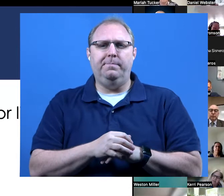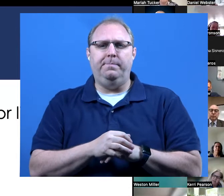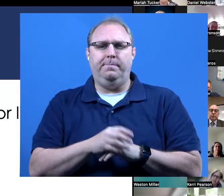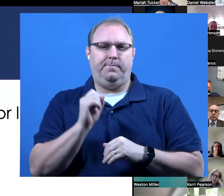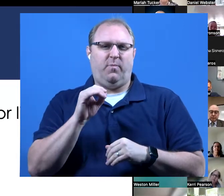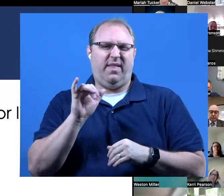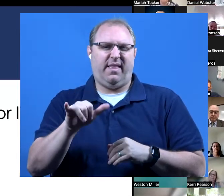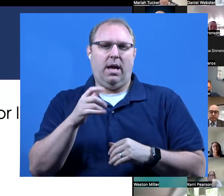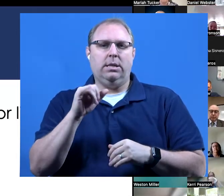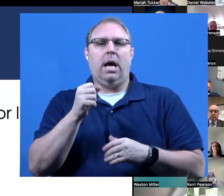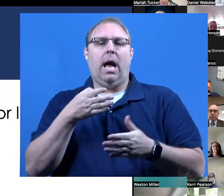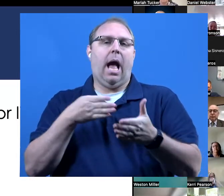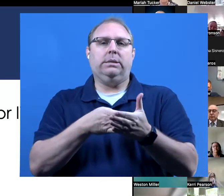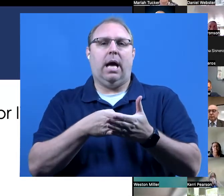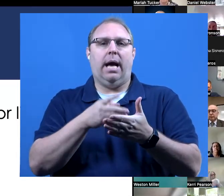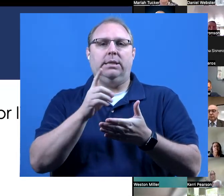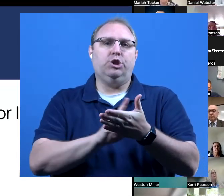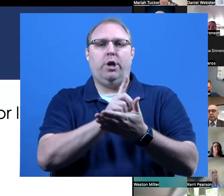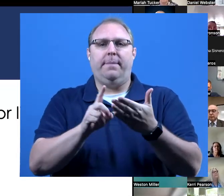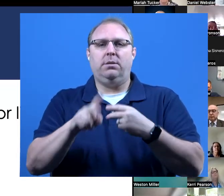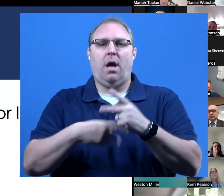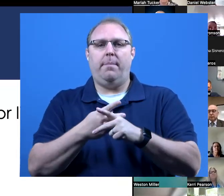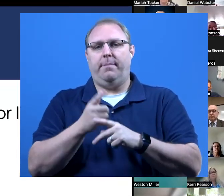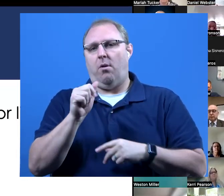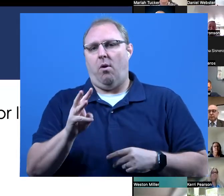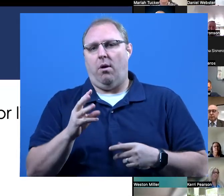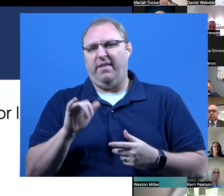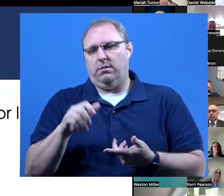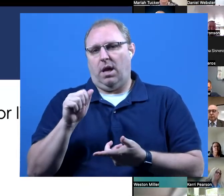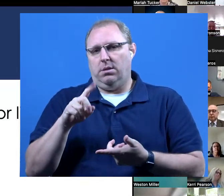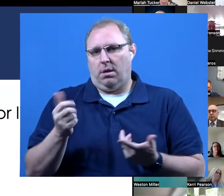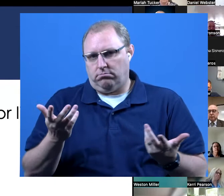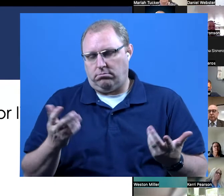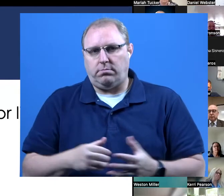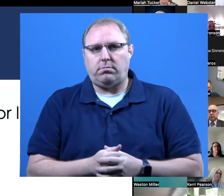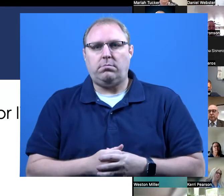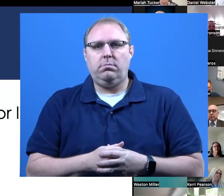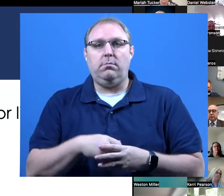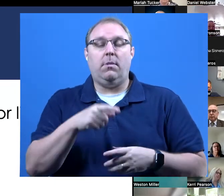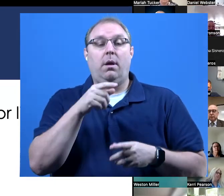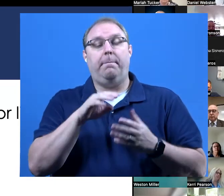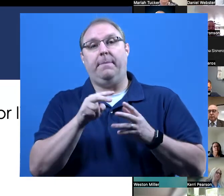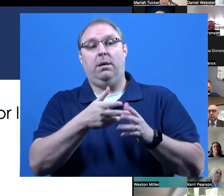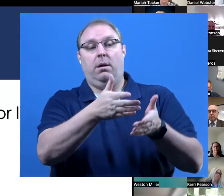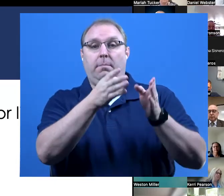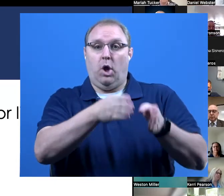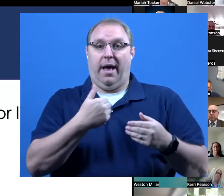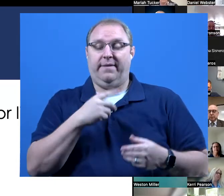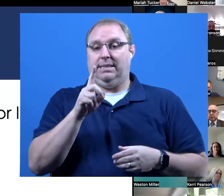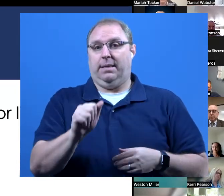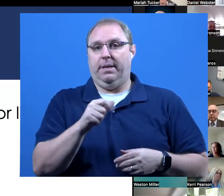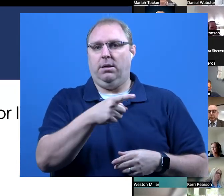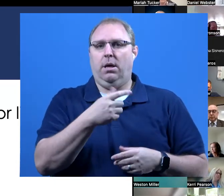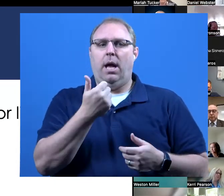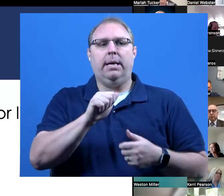A disability is an impairment that substantially limits one major life activity. And there's been some amendments